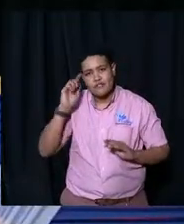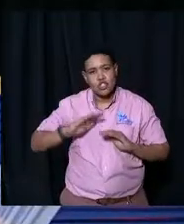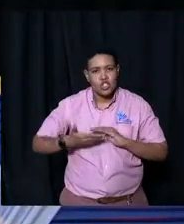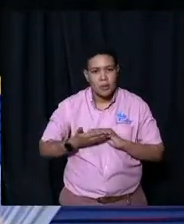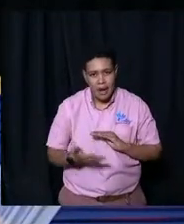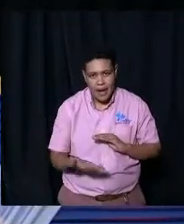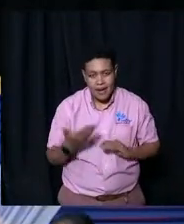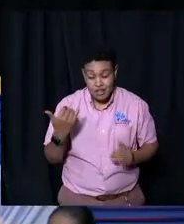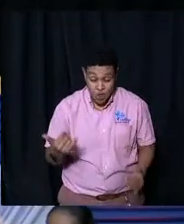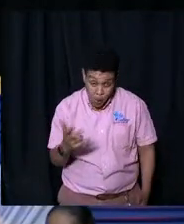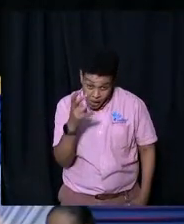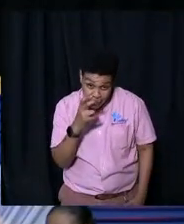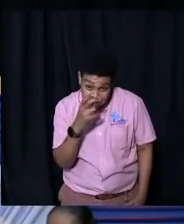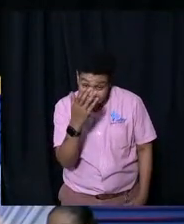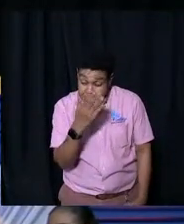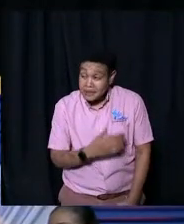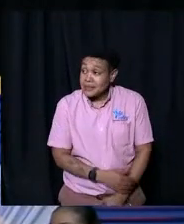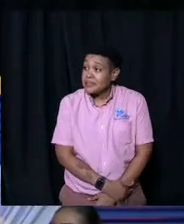Jamaica. Listen up.